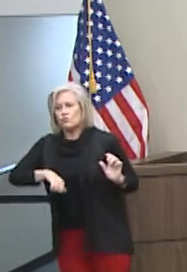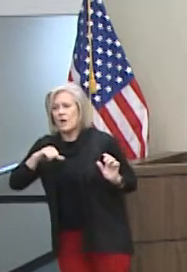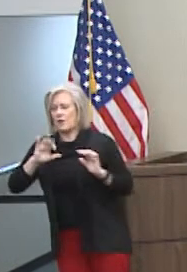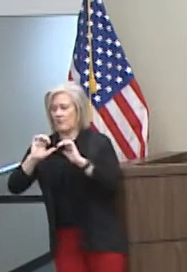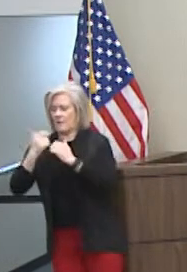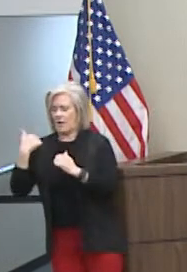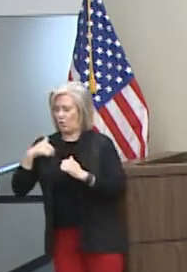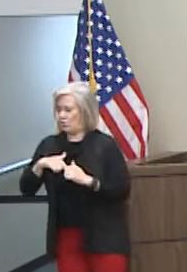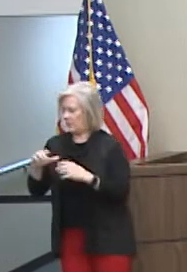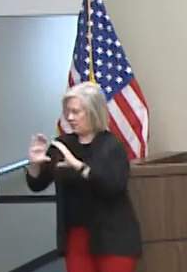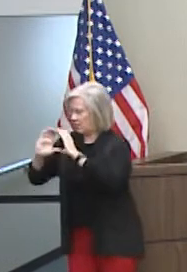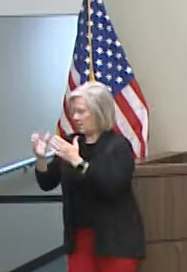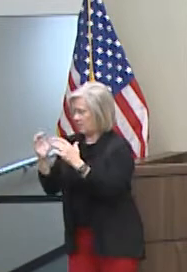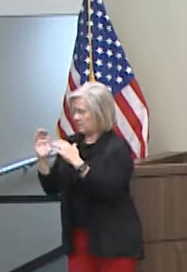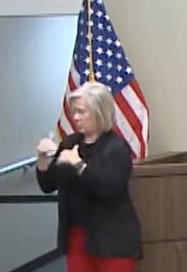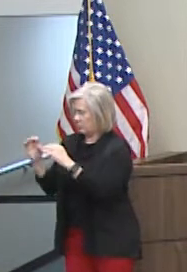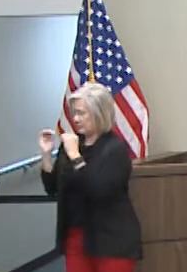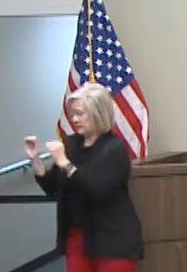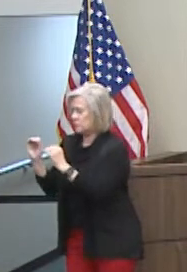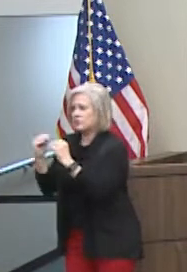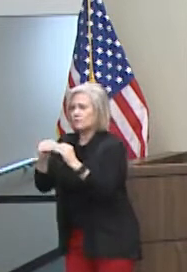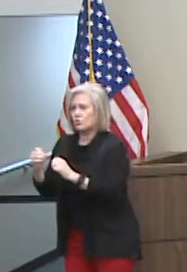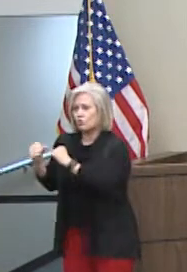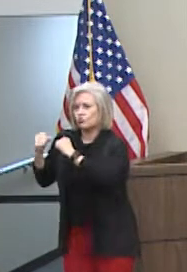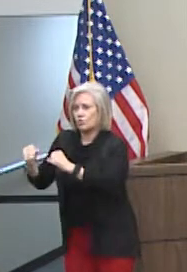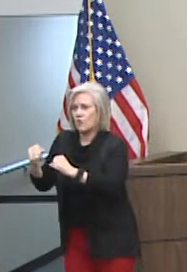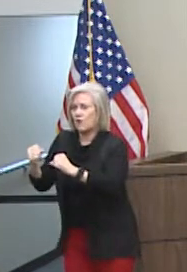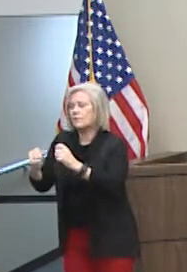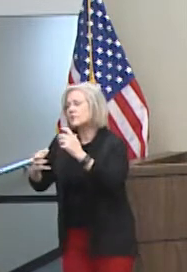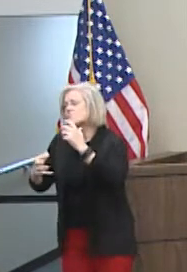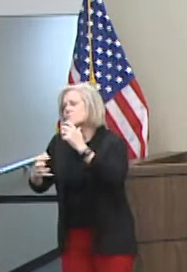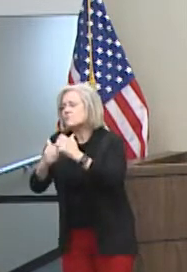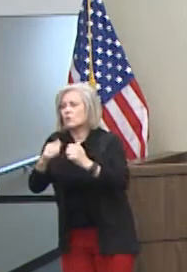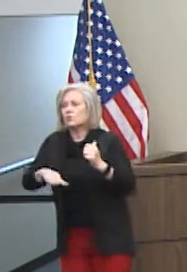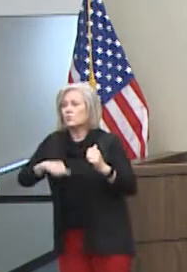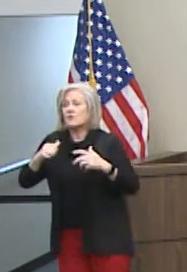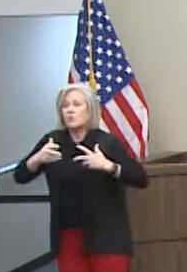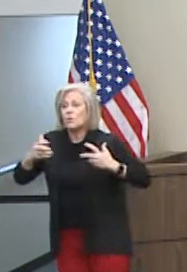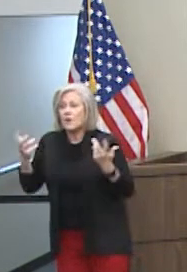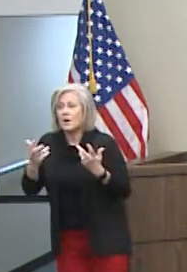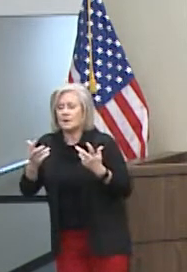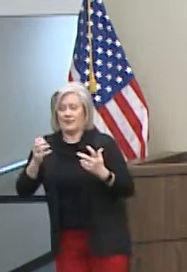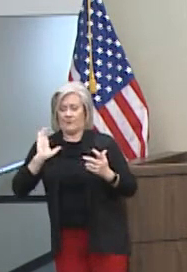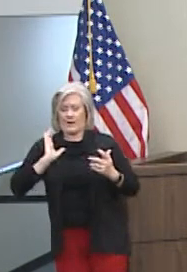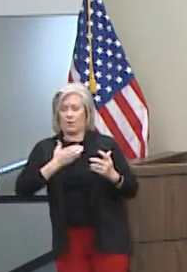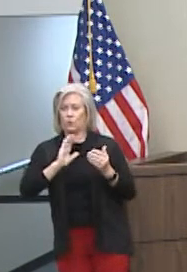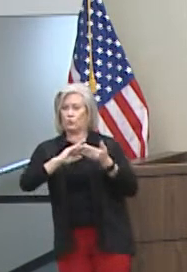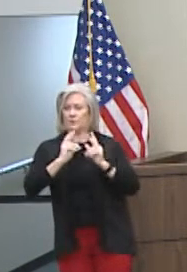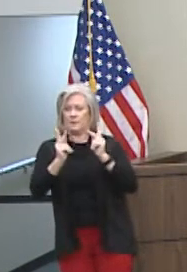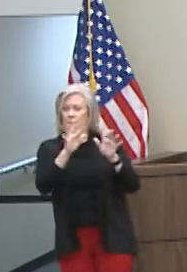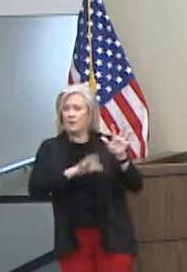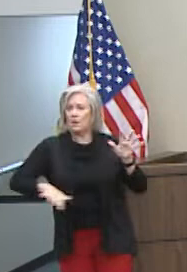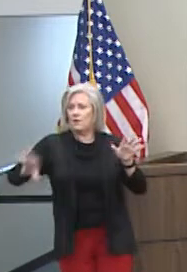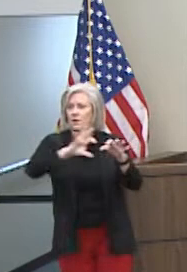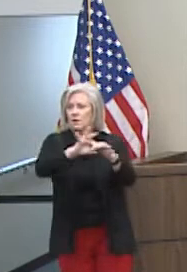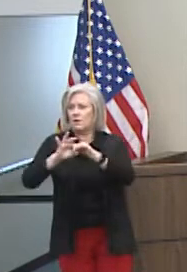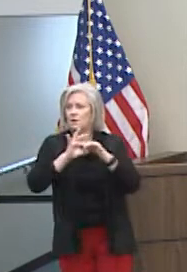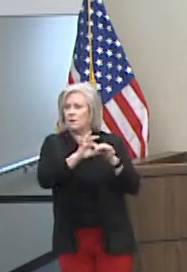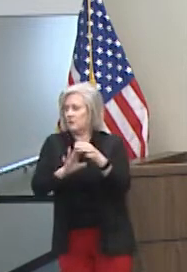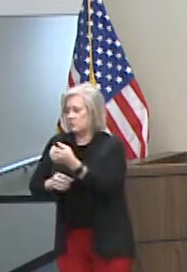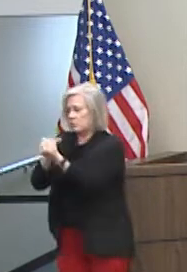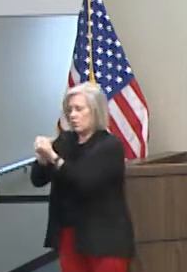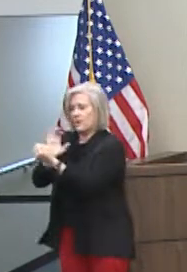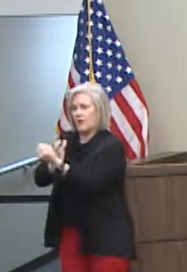have strengthened classroom instruction, but I am most proud of the way that our community has united in support of our